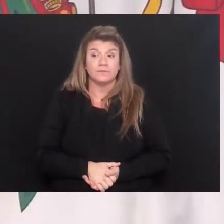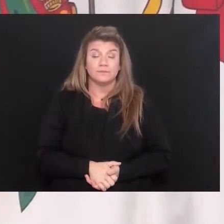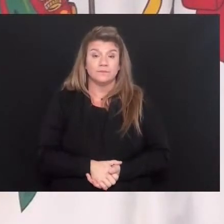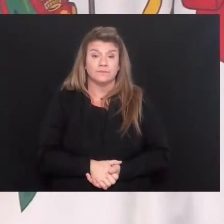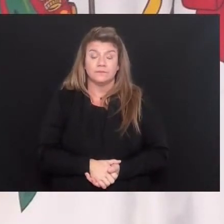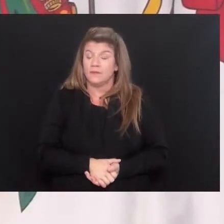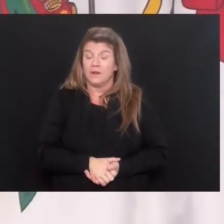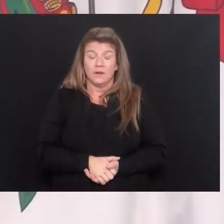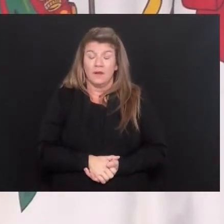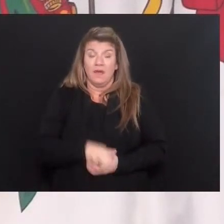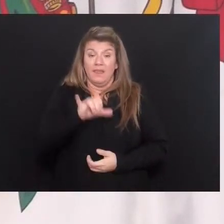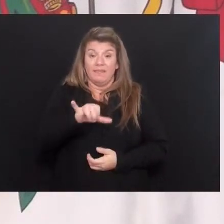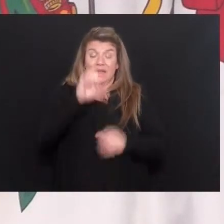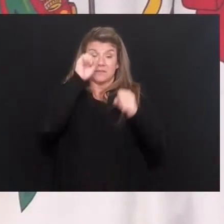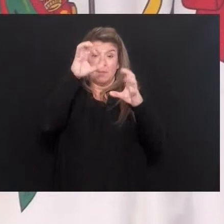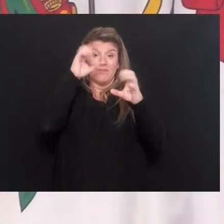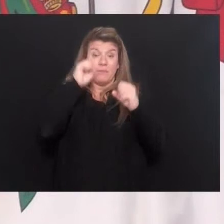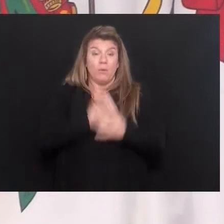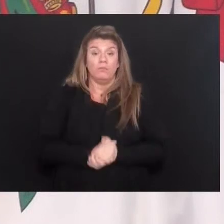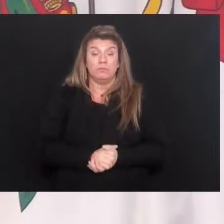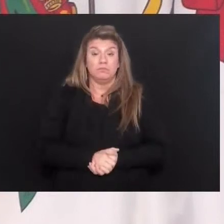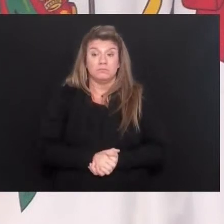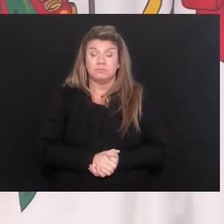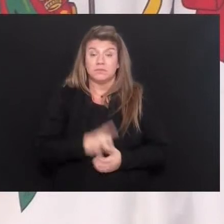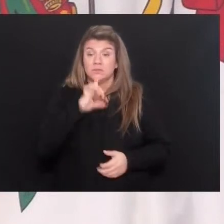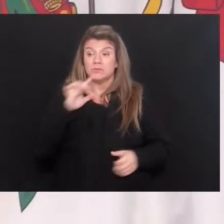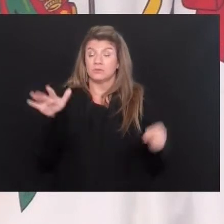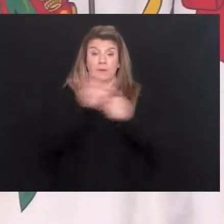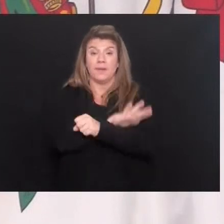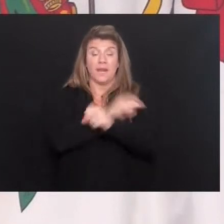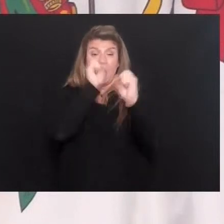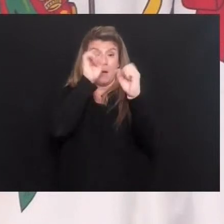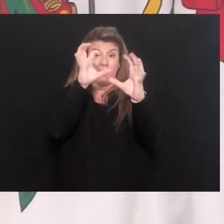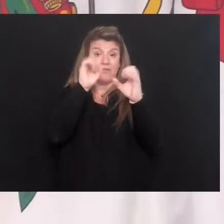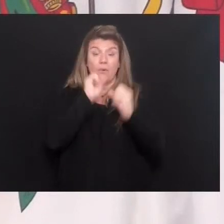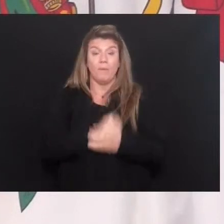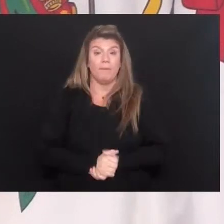It's unbelievable. It's totally unbelievable.